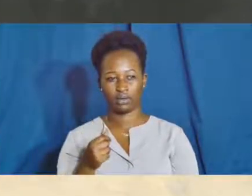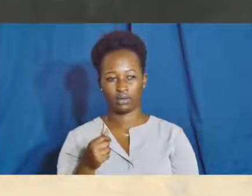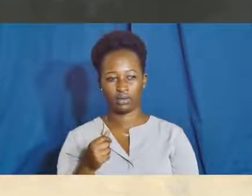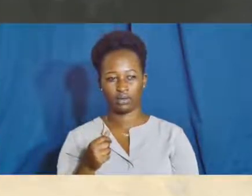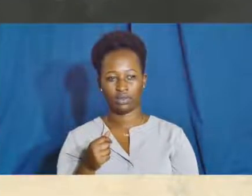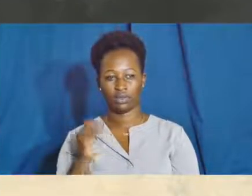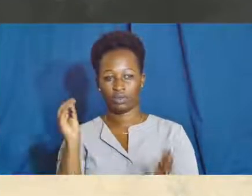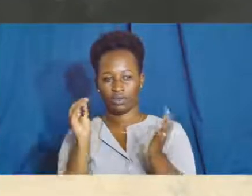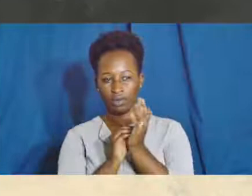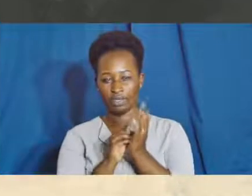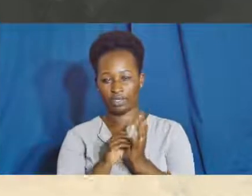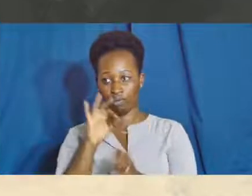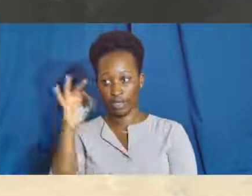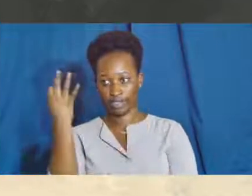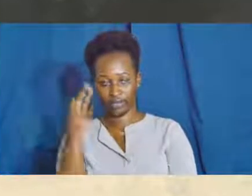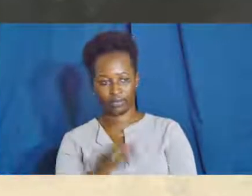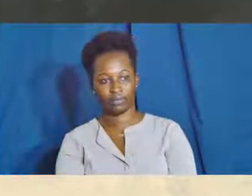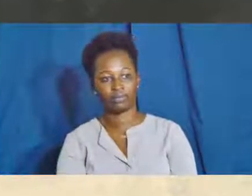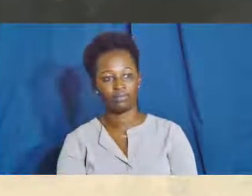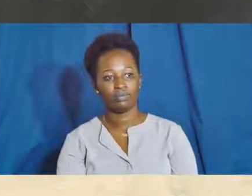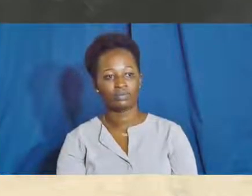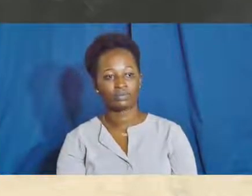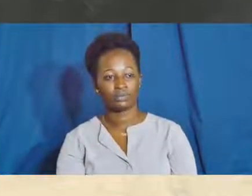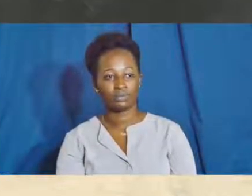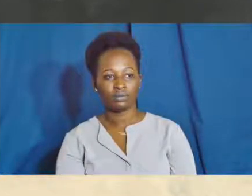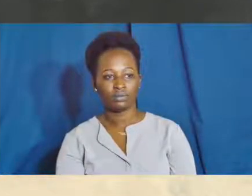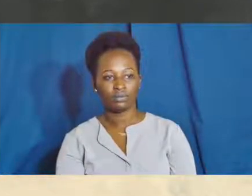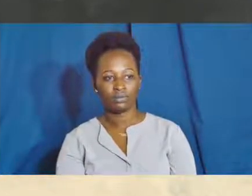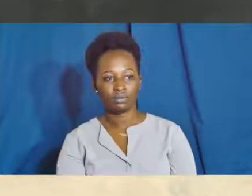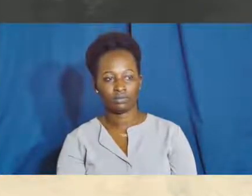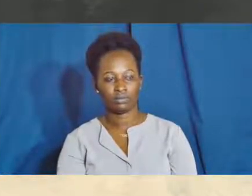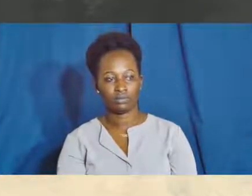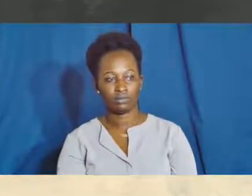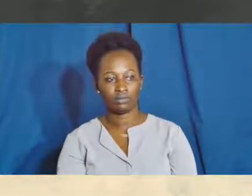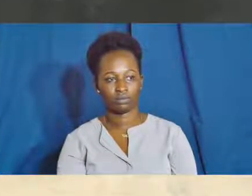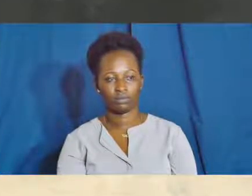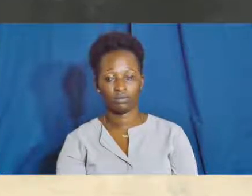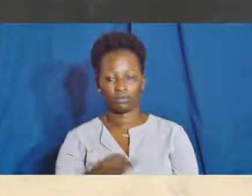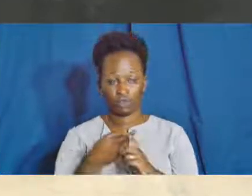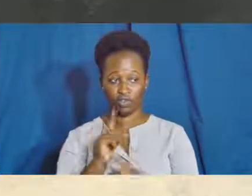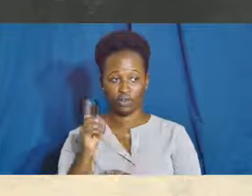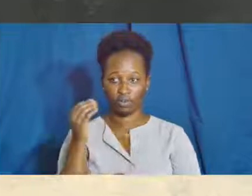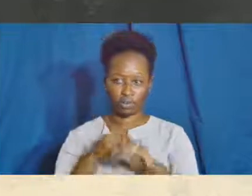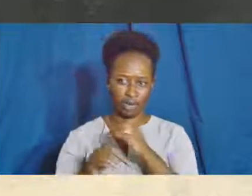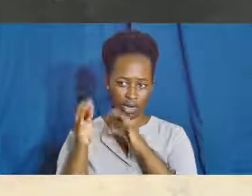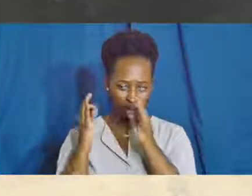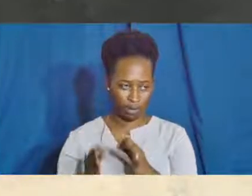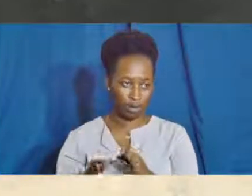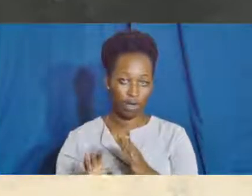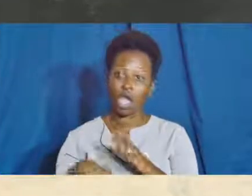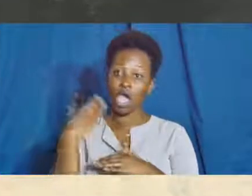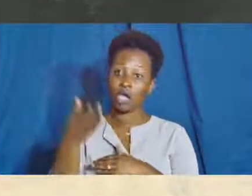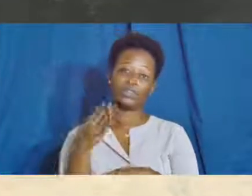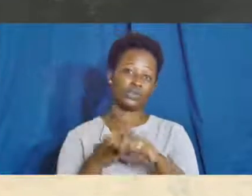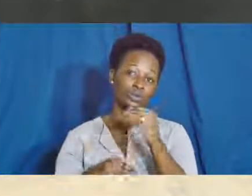under this column, the third column. These are our sales. Then from there, you may sell goods. After